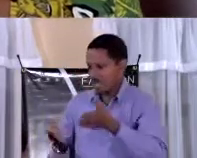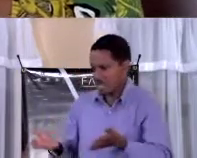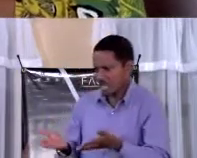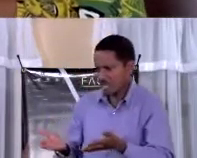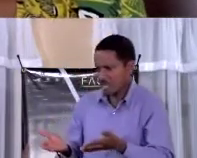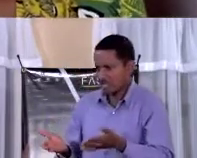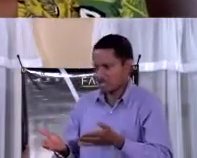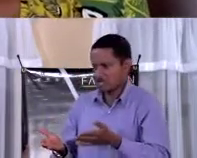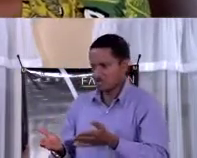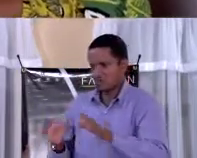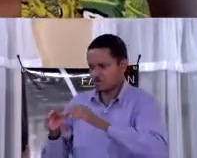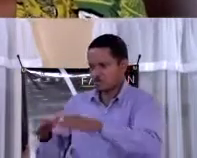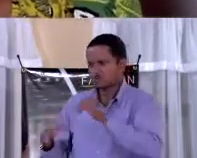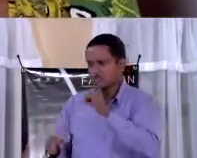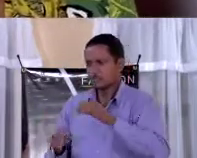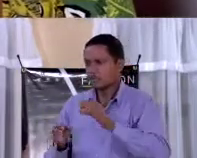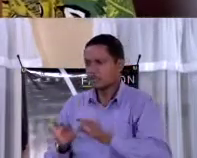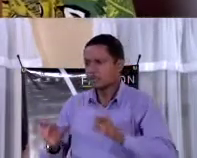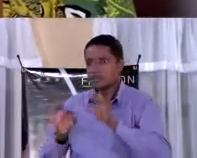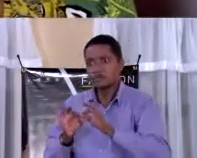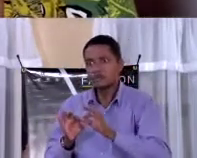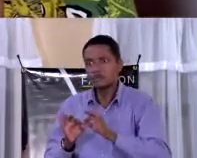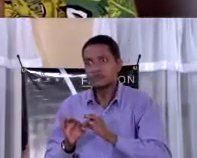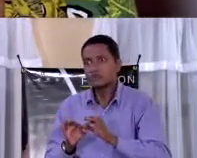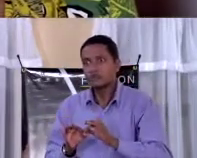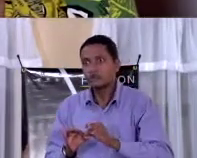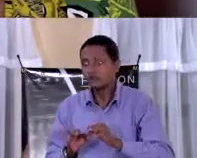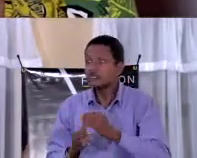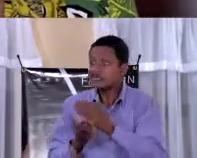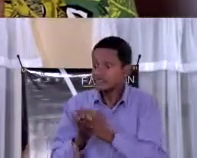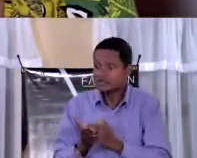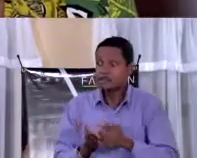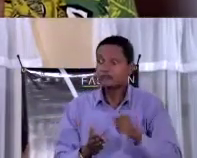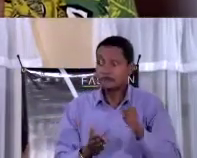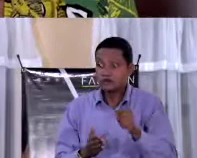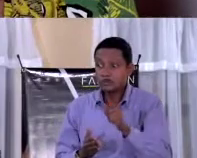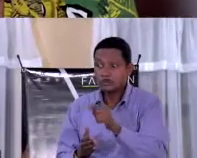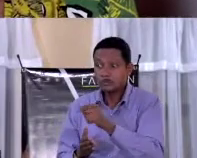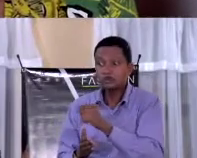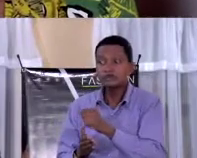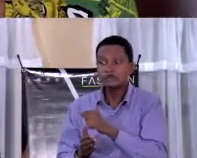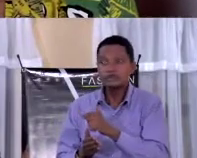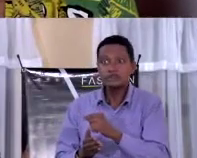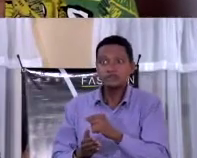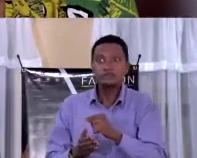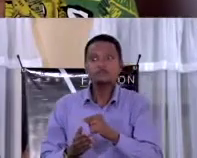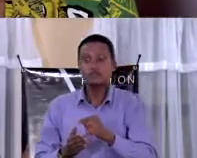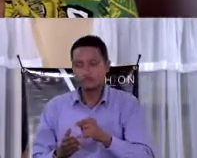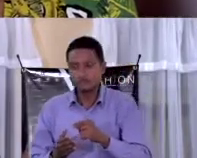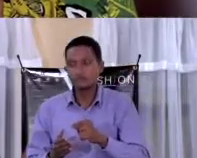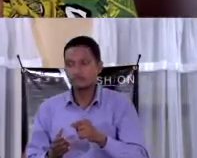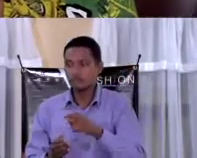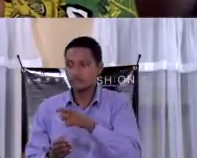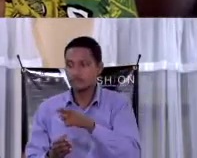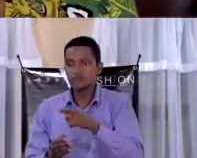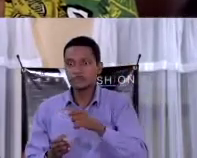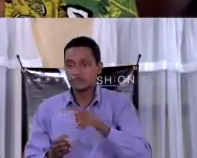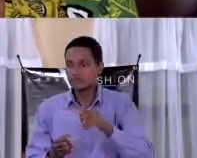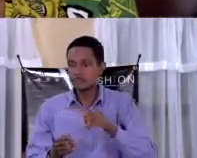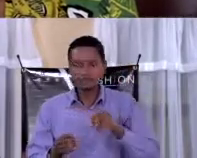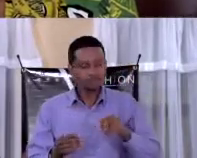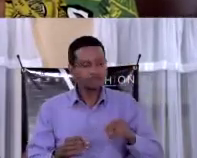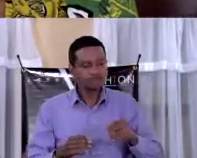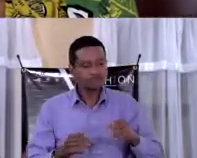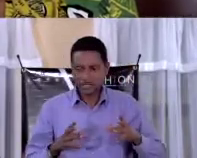world. They have an affinity to local brands. They want to sell local brands, so much so that they may not be interested in